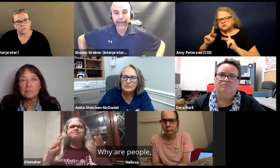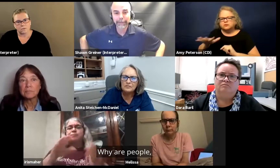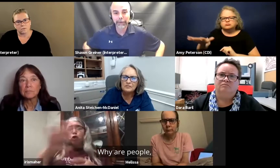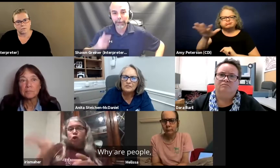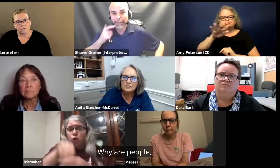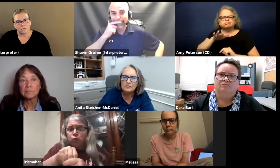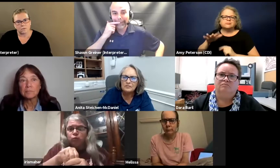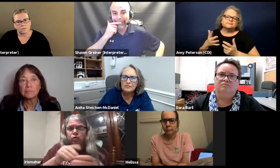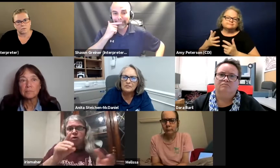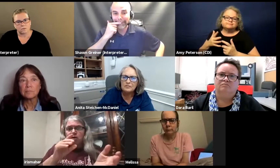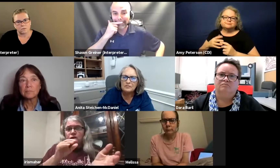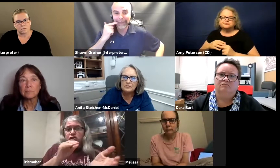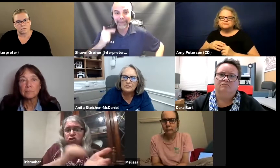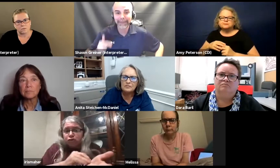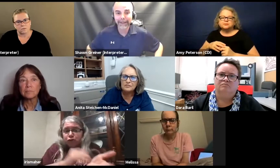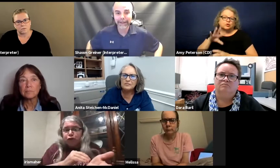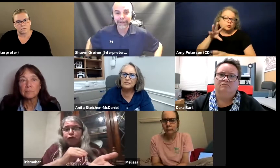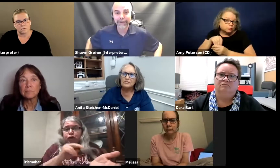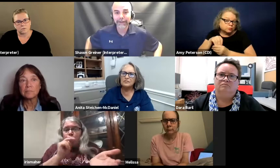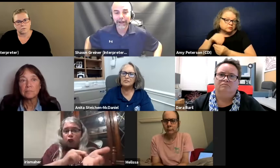are people,